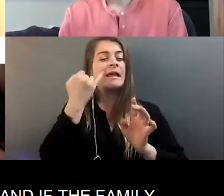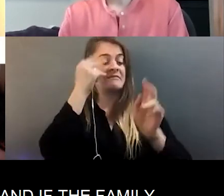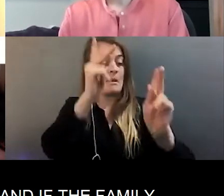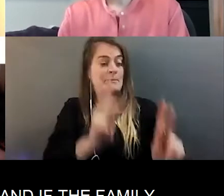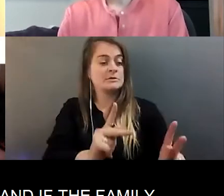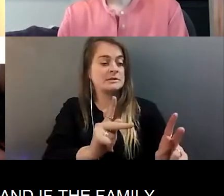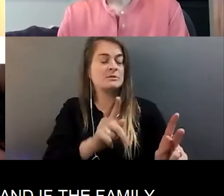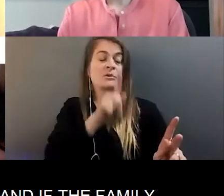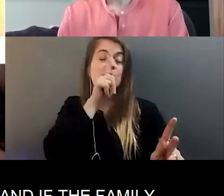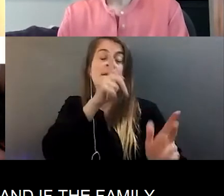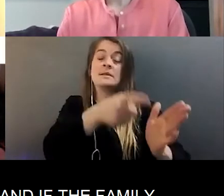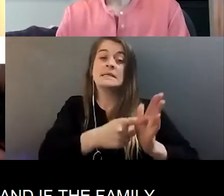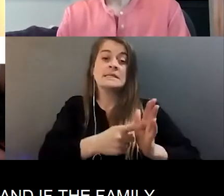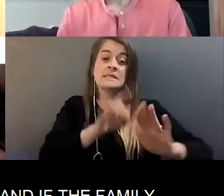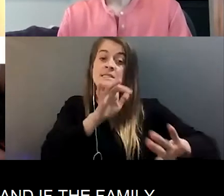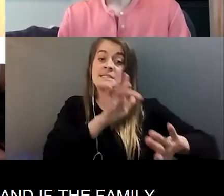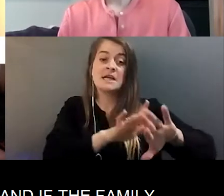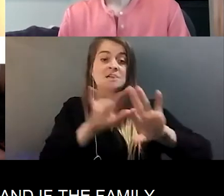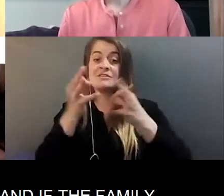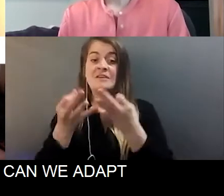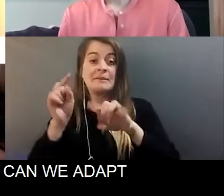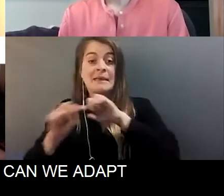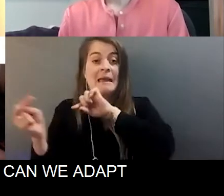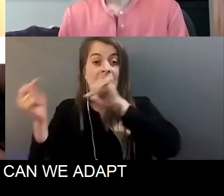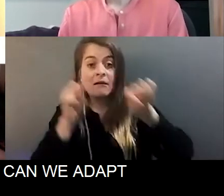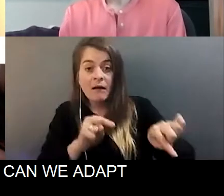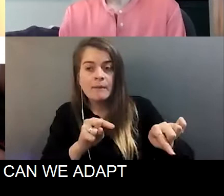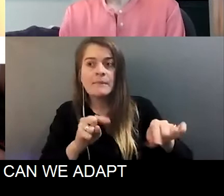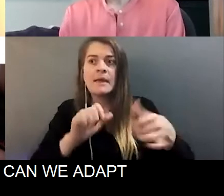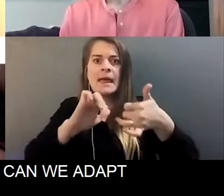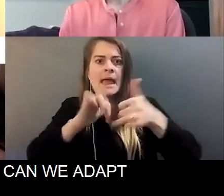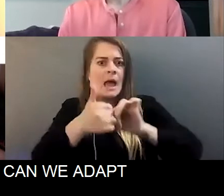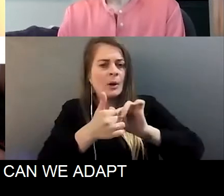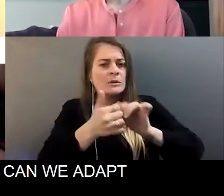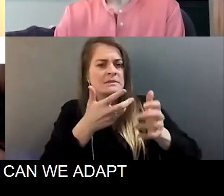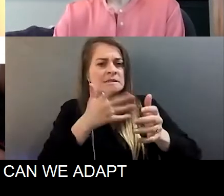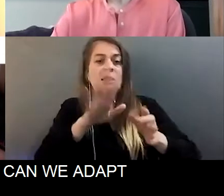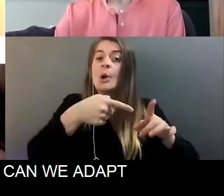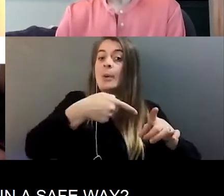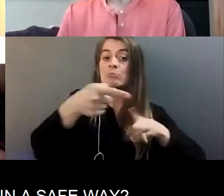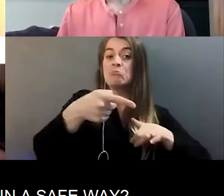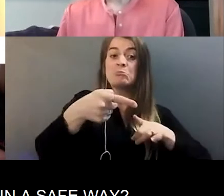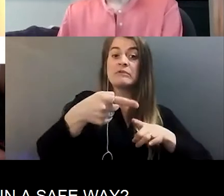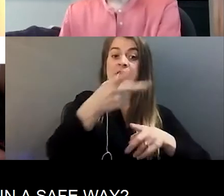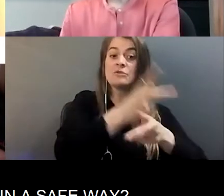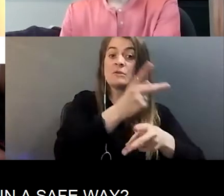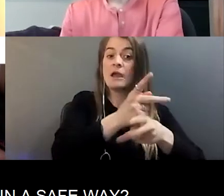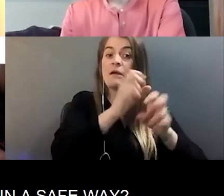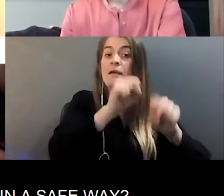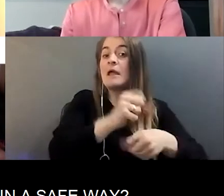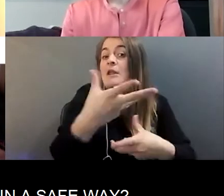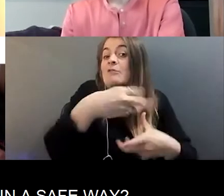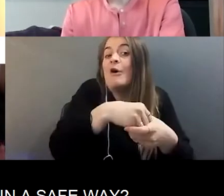be touched, and if the family member can't come in that day, how can we adapt their professional care so it involves physical touch in a safe way?